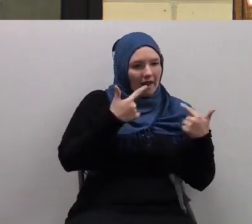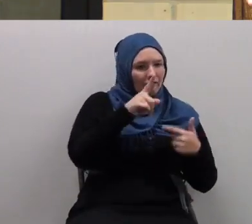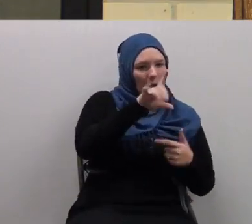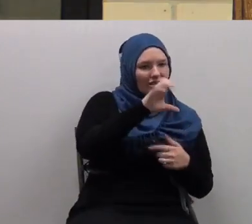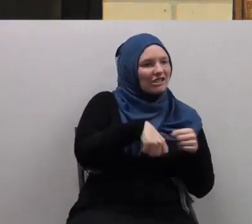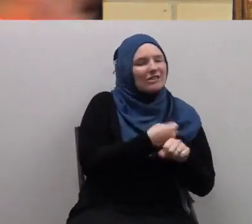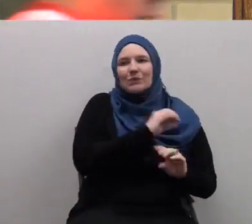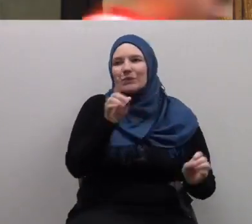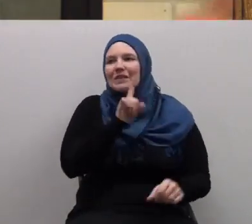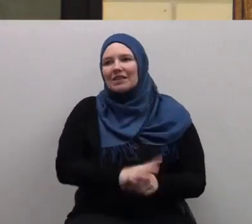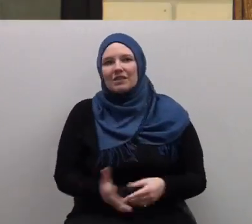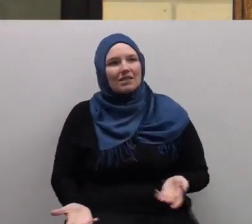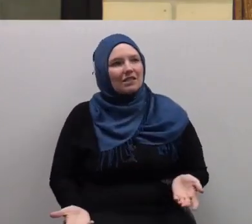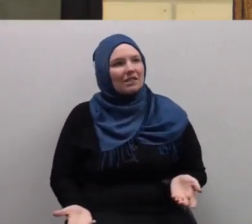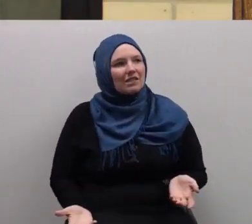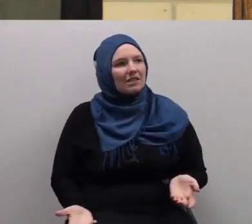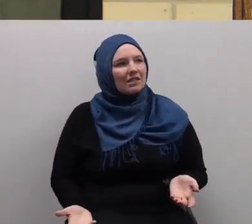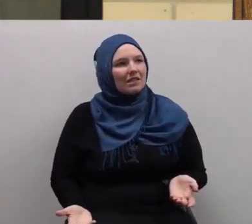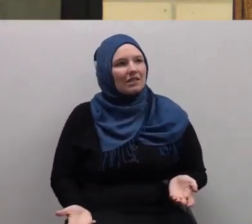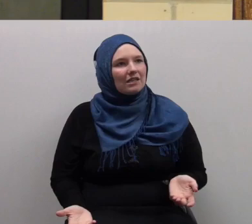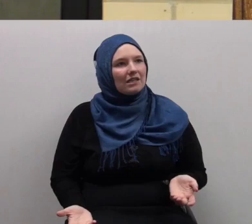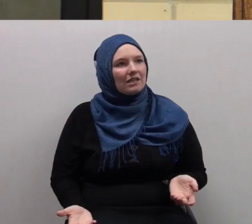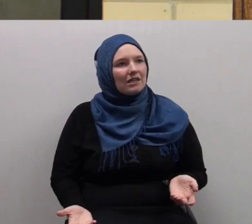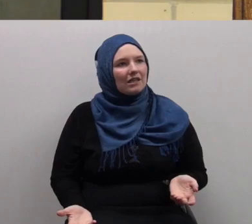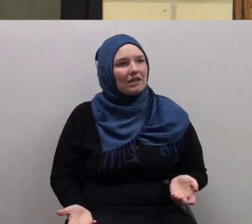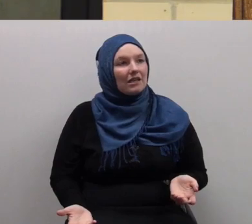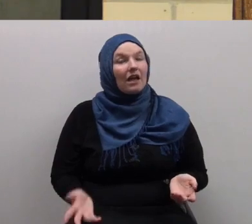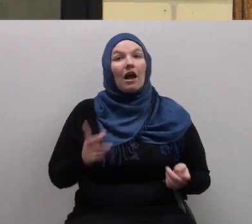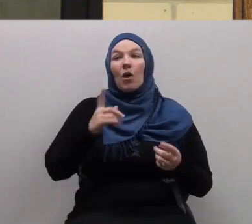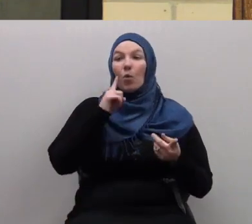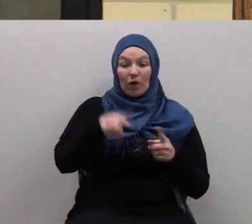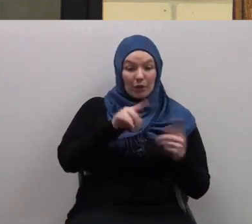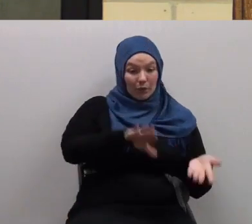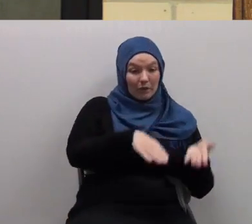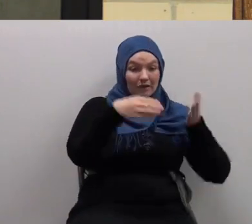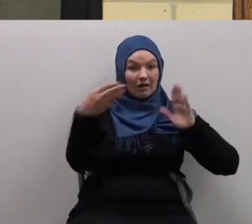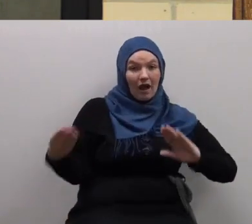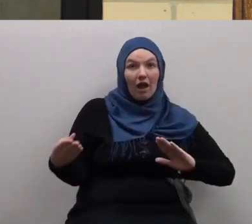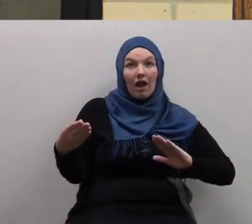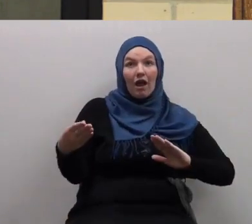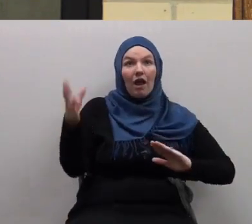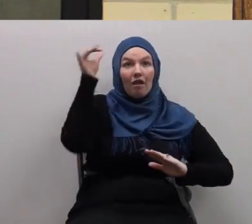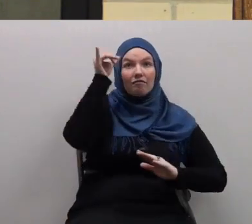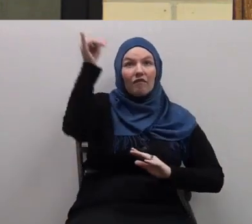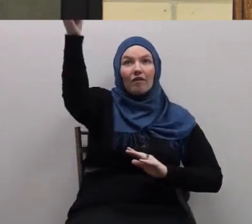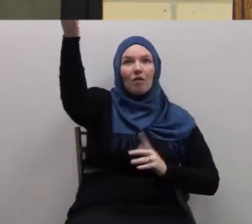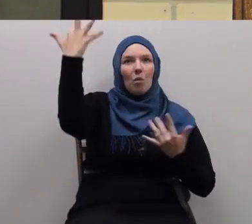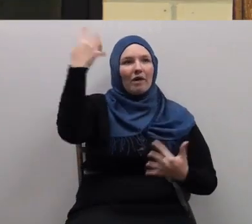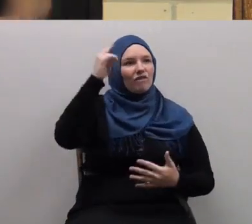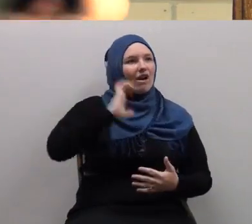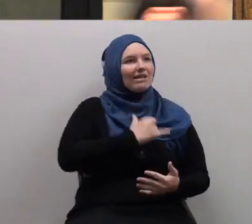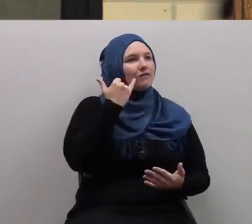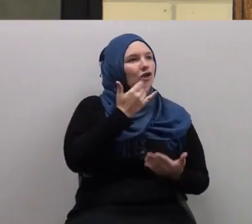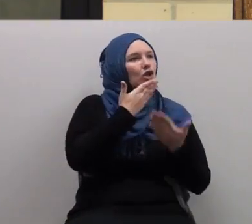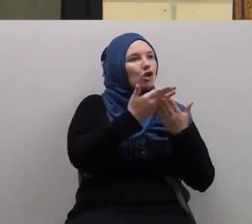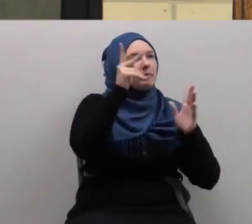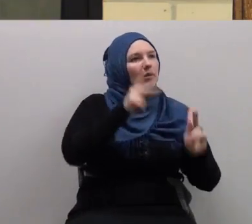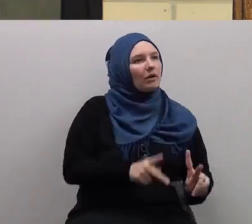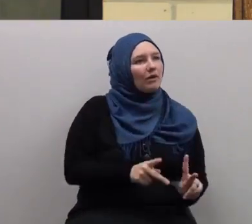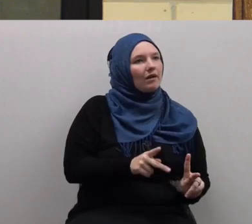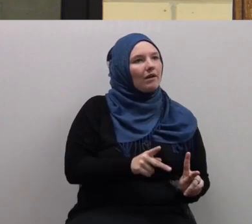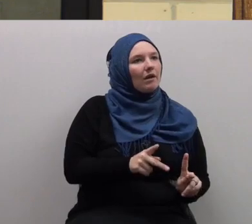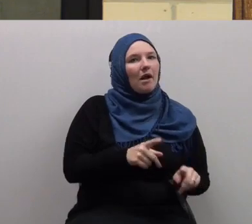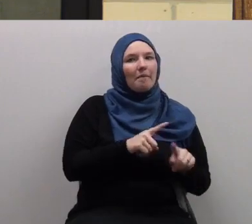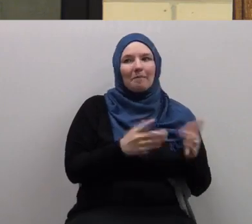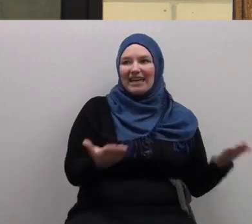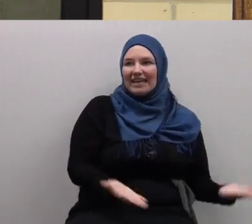the limited life of 100 years? That concept has to settle in our heart, in our head,